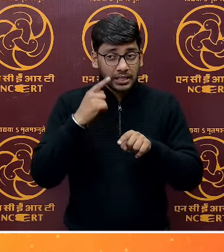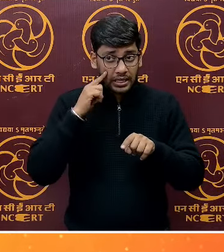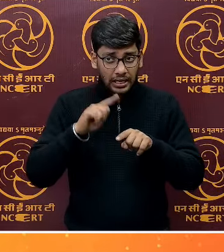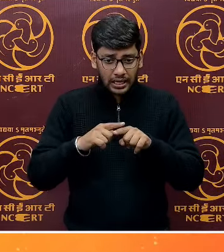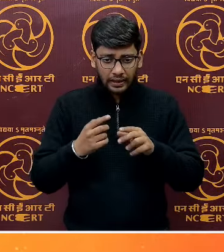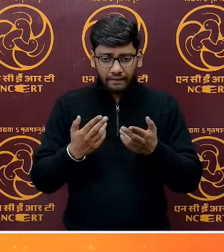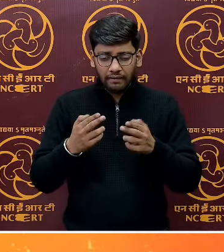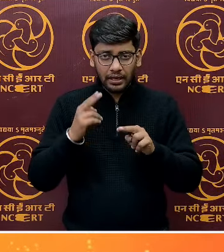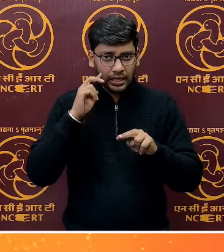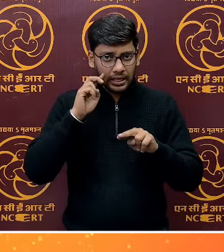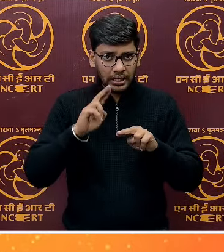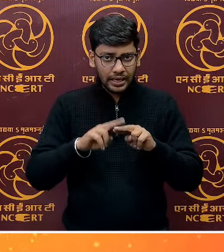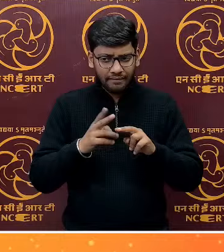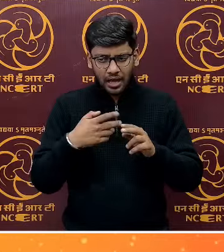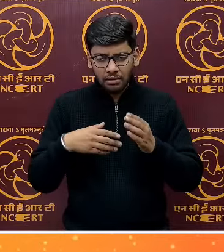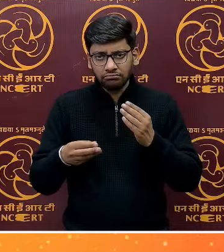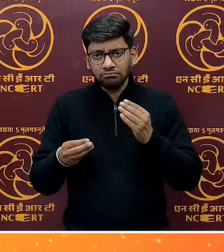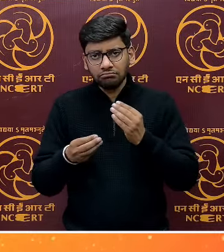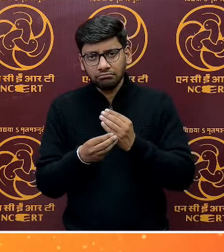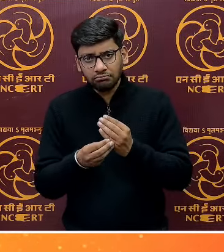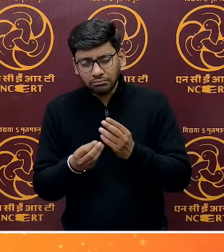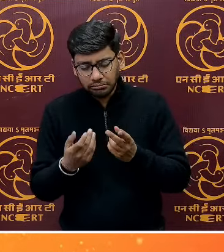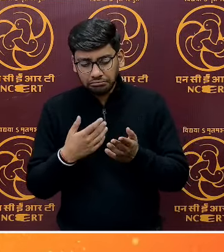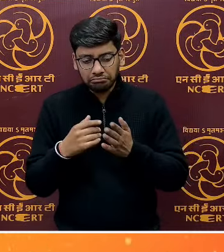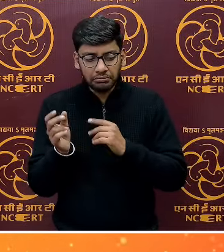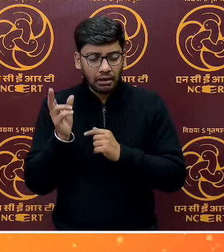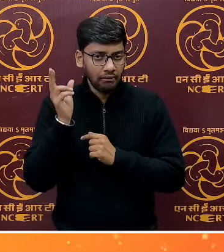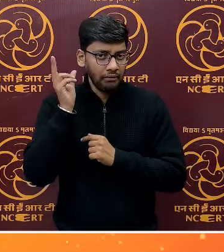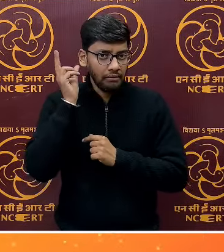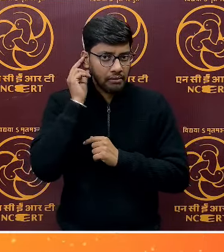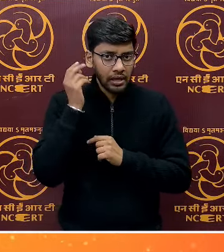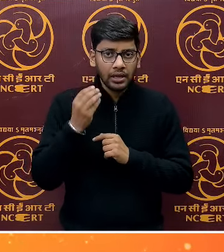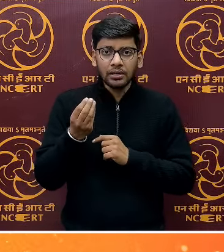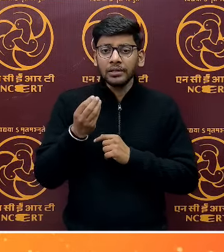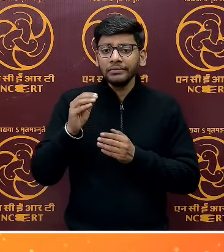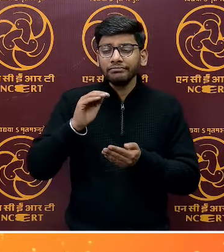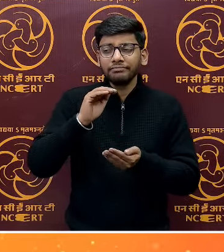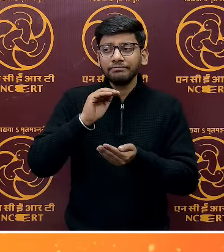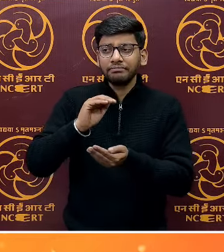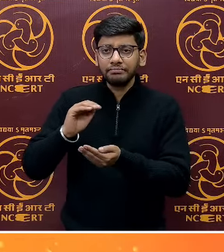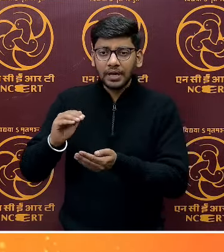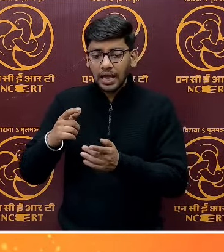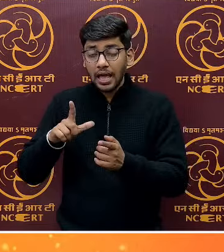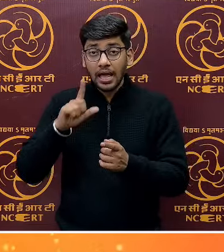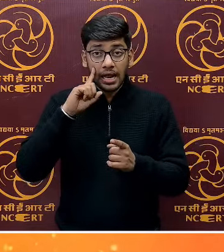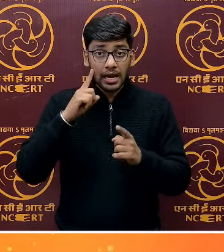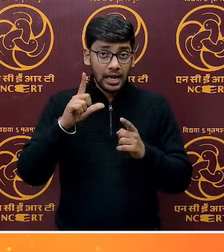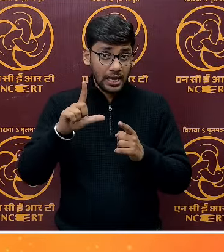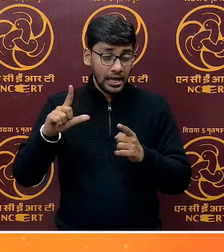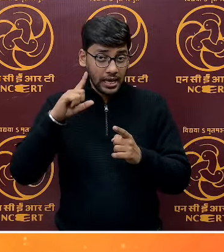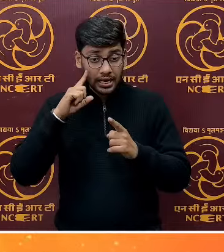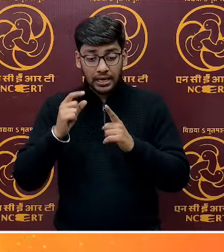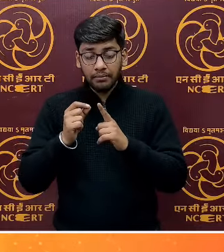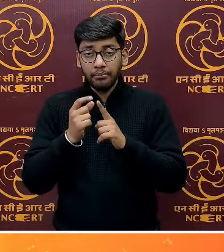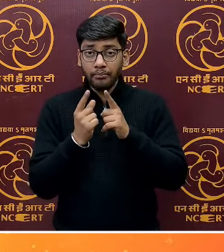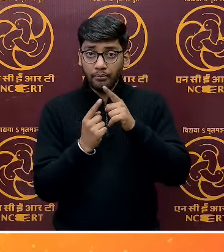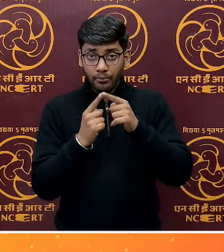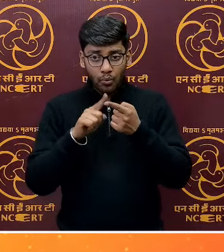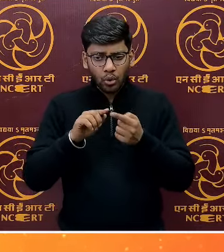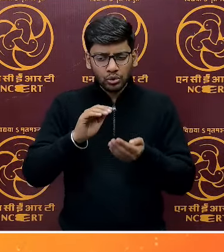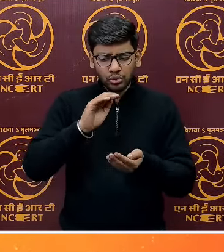have read, or most of us have heard of Lilliputs. Yes. And that is Jonathan Swift's